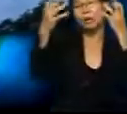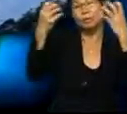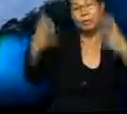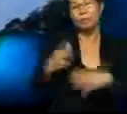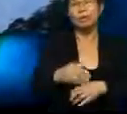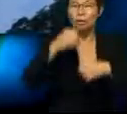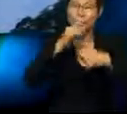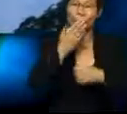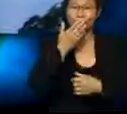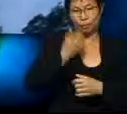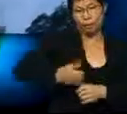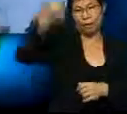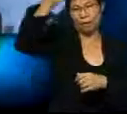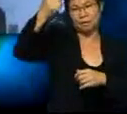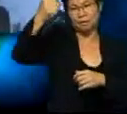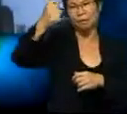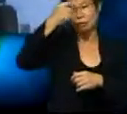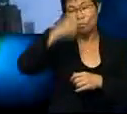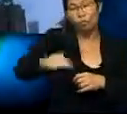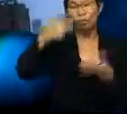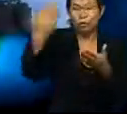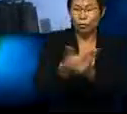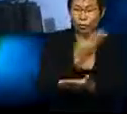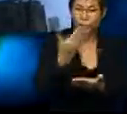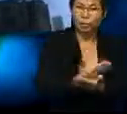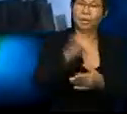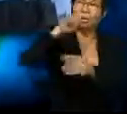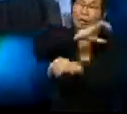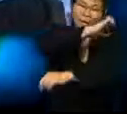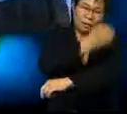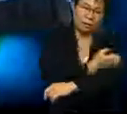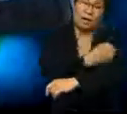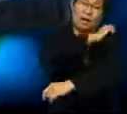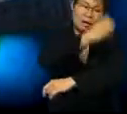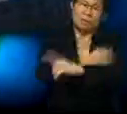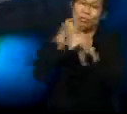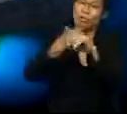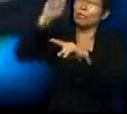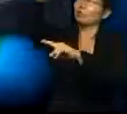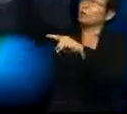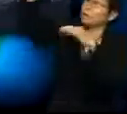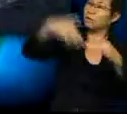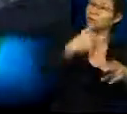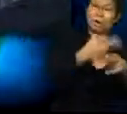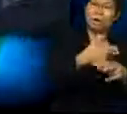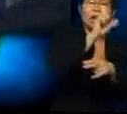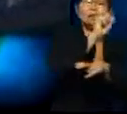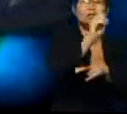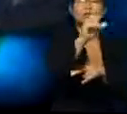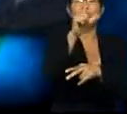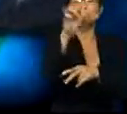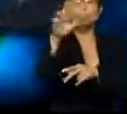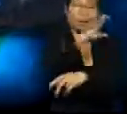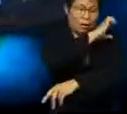it would be the best candidate for renewable energy. The energy from the sun is called solar